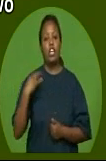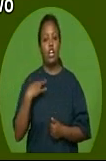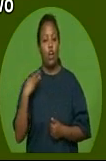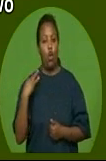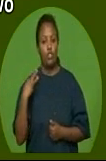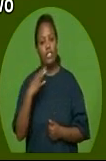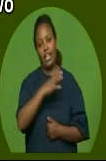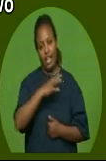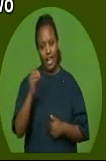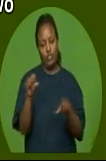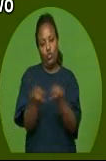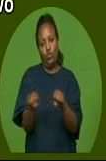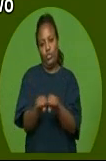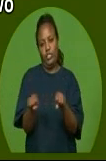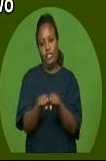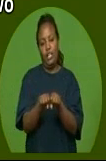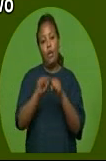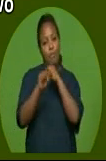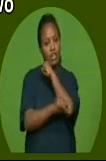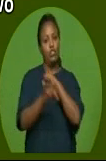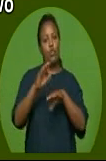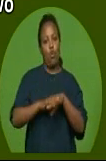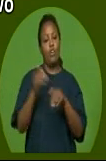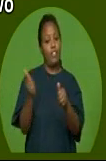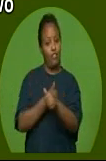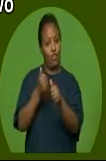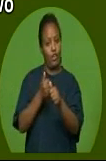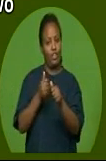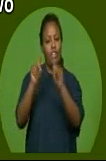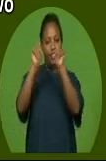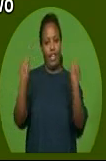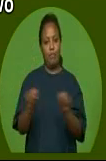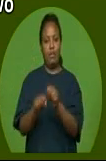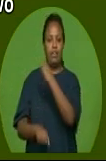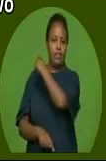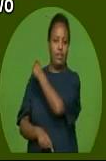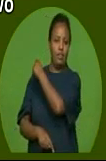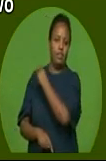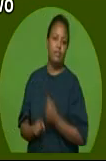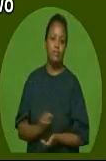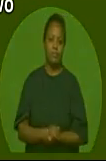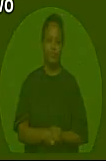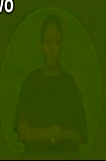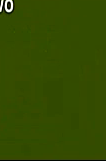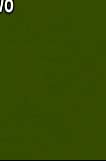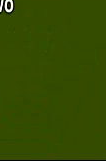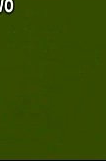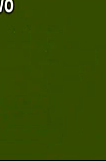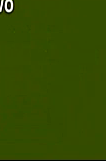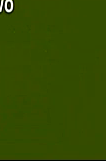commodities, clothes and shoes, based on the following table.